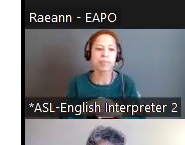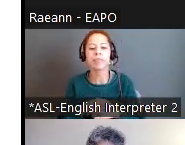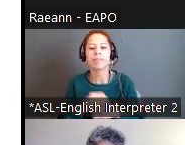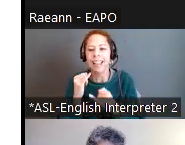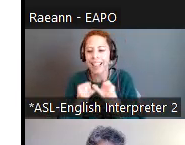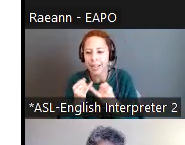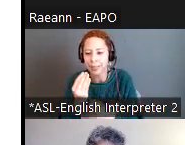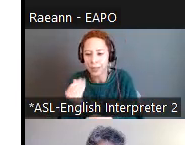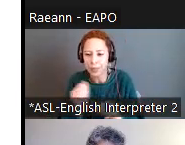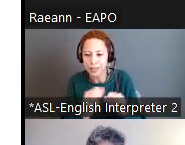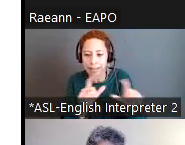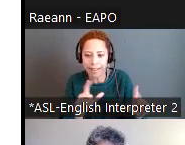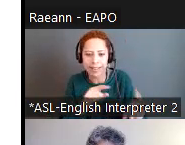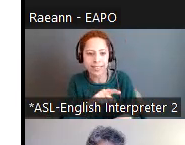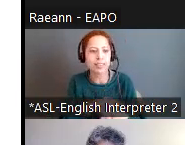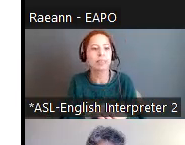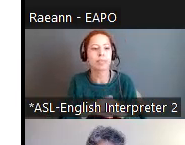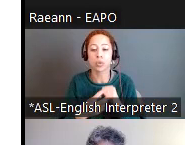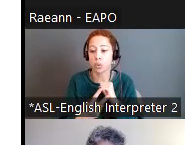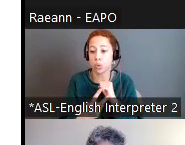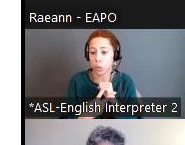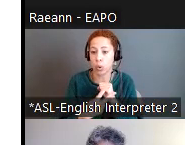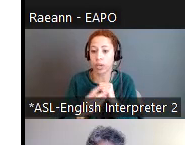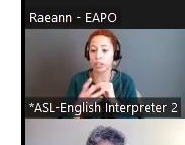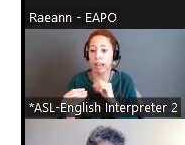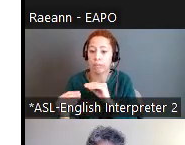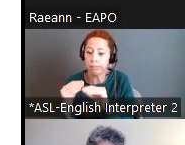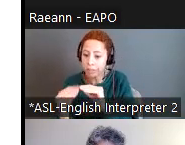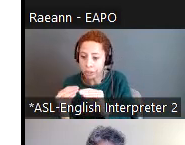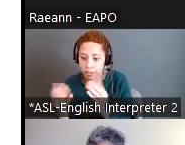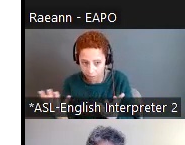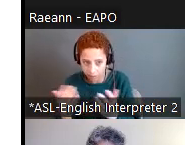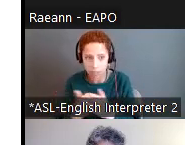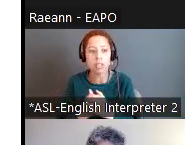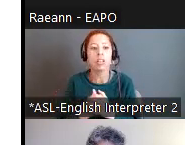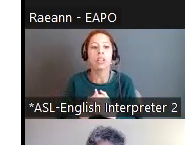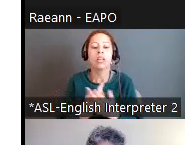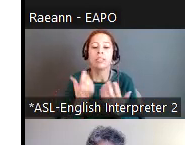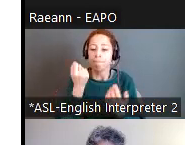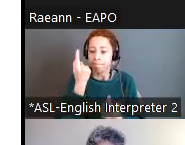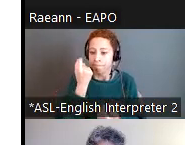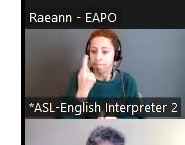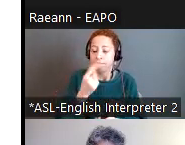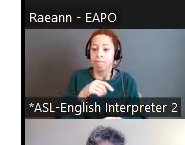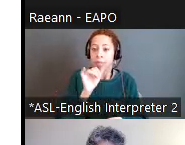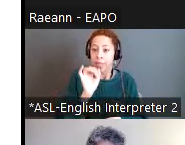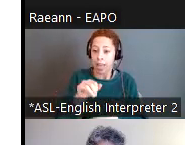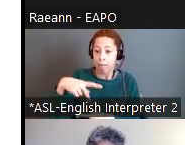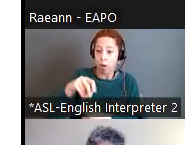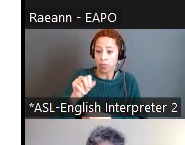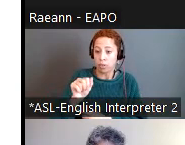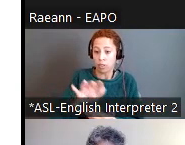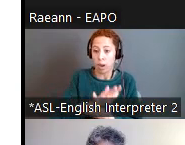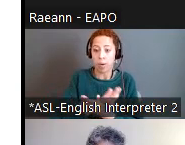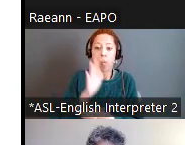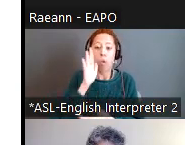slides here, storage and revisions. So just be aware your power of attorney document doesn't have a natural or an automatic